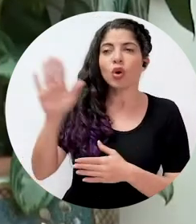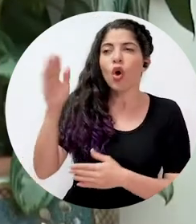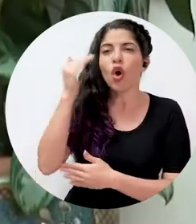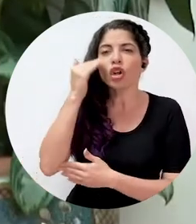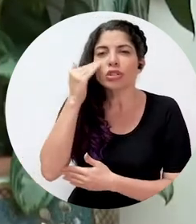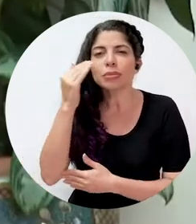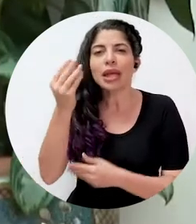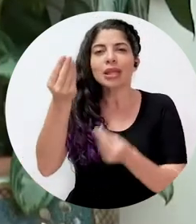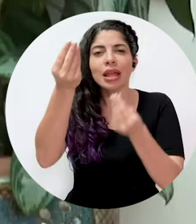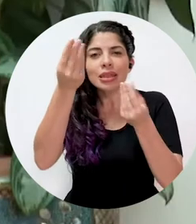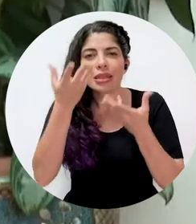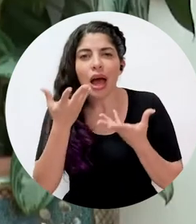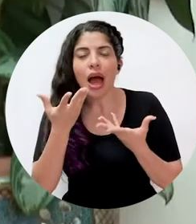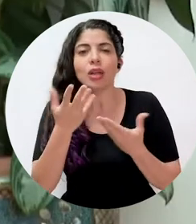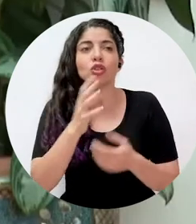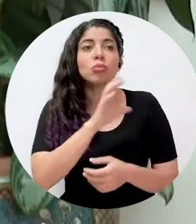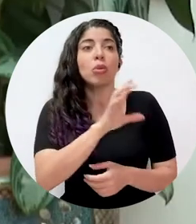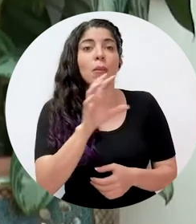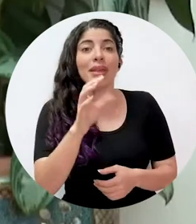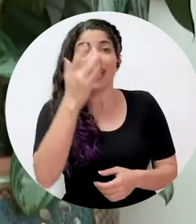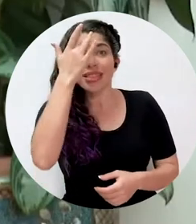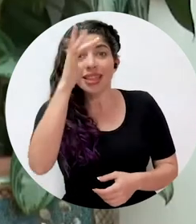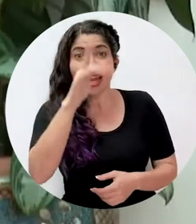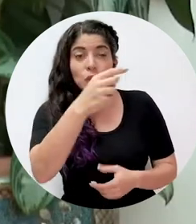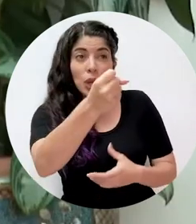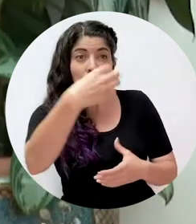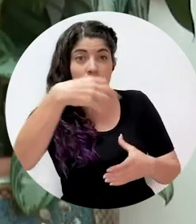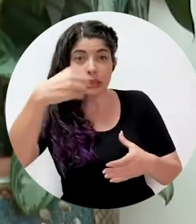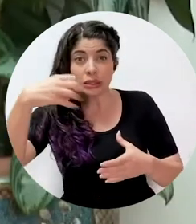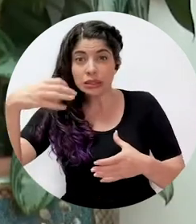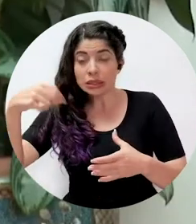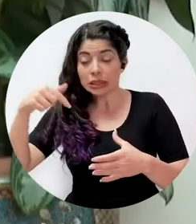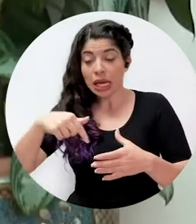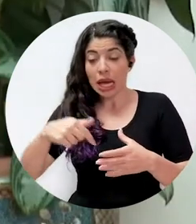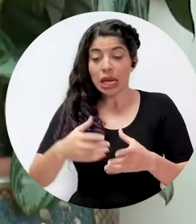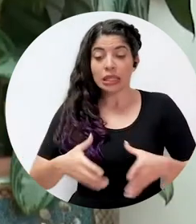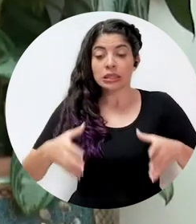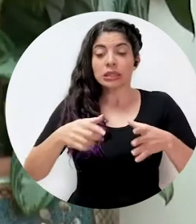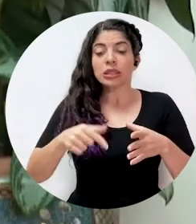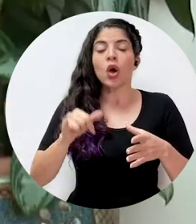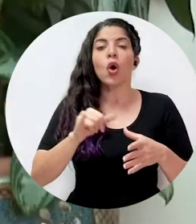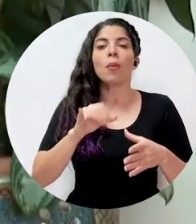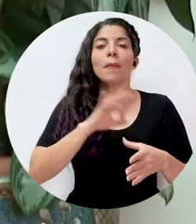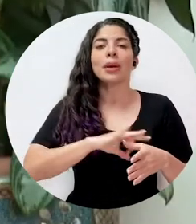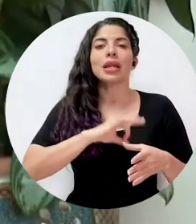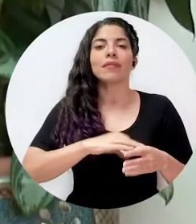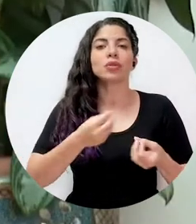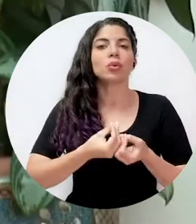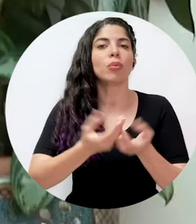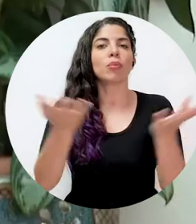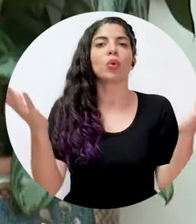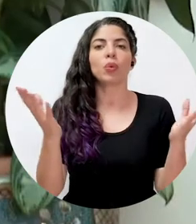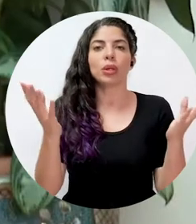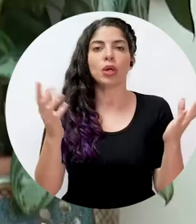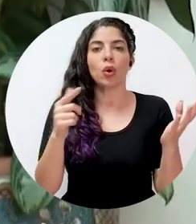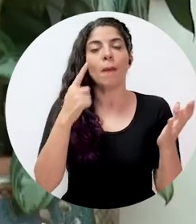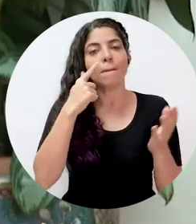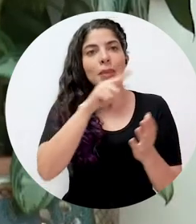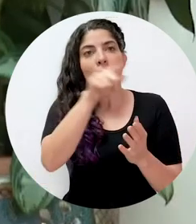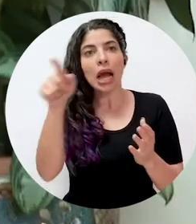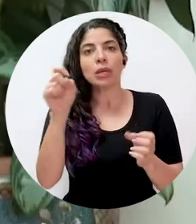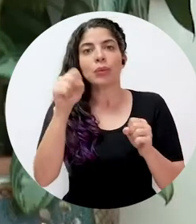knowledge, data, and intellectual property, making it a global public good in the attention